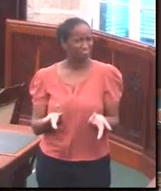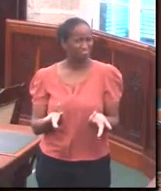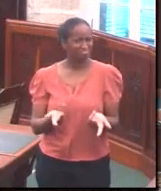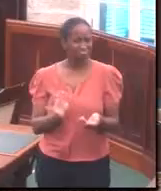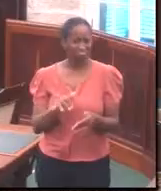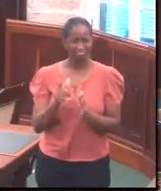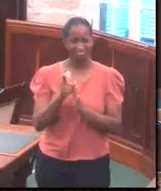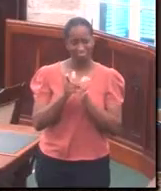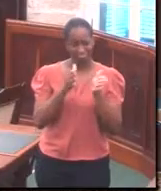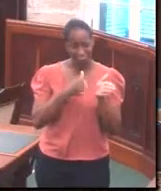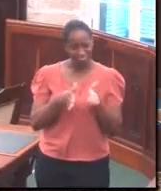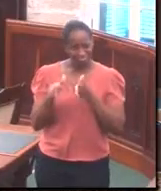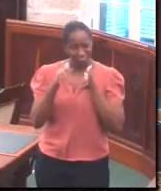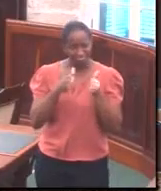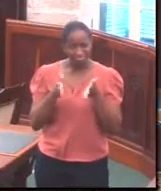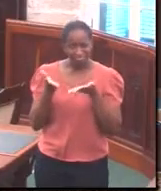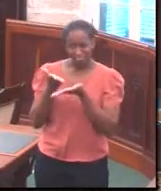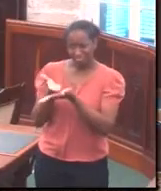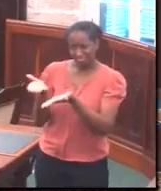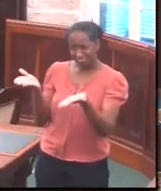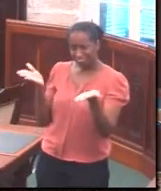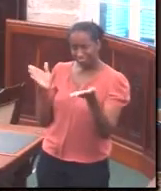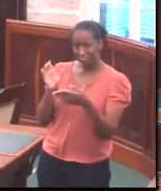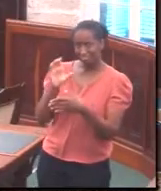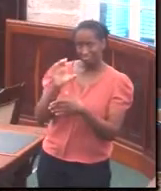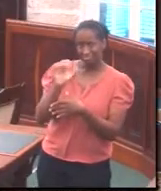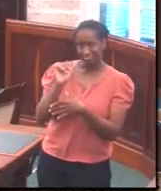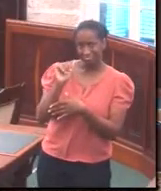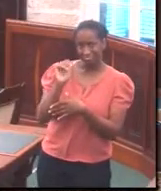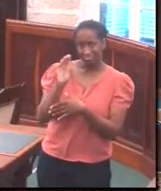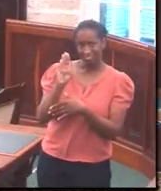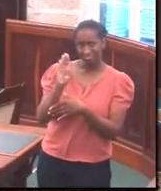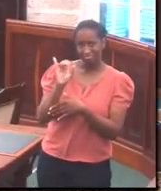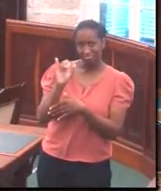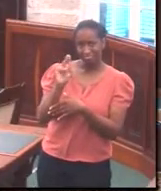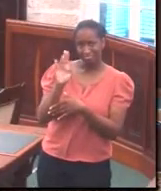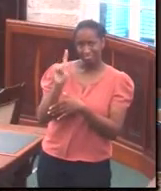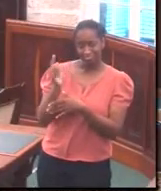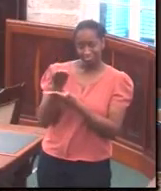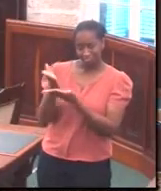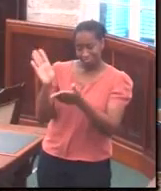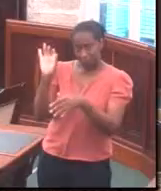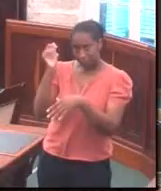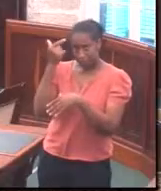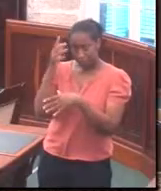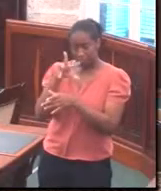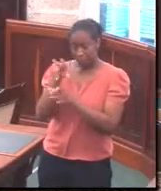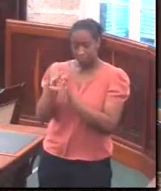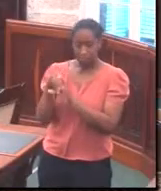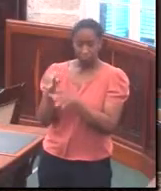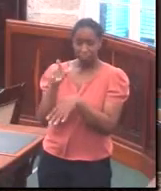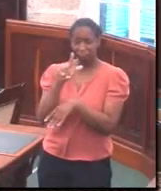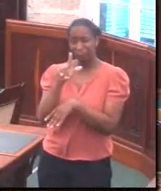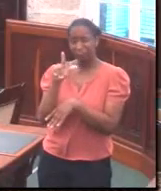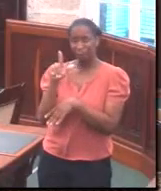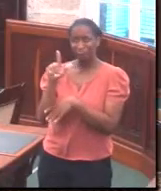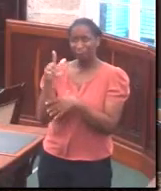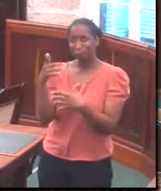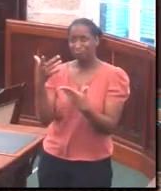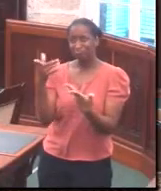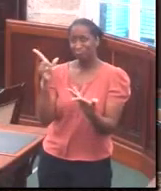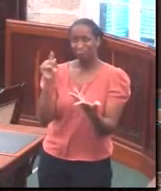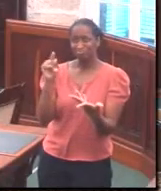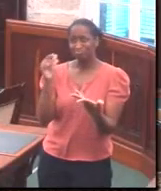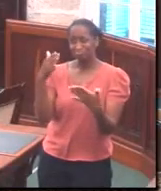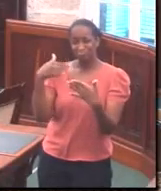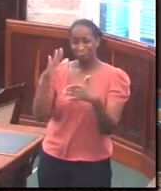not see, while they deliberated upon this important piece of legislation, while they deliberated all being awake, did not